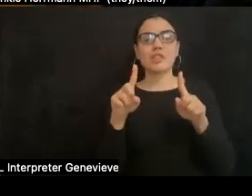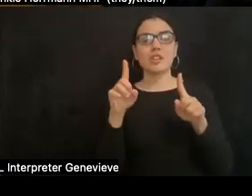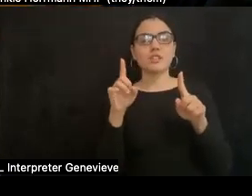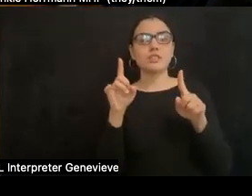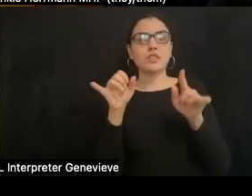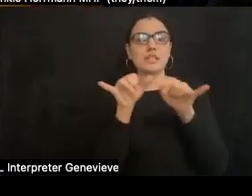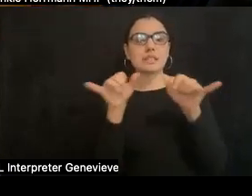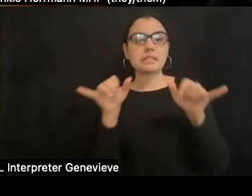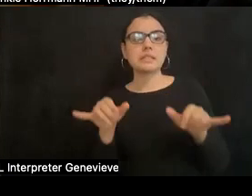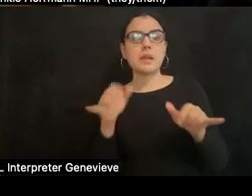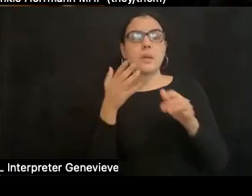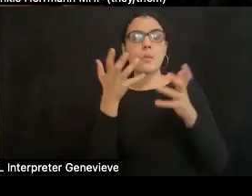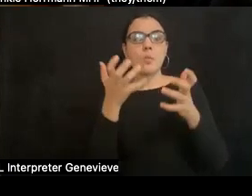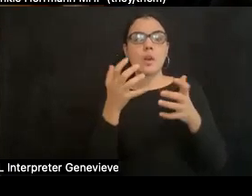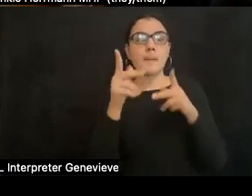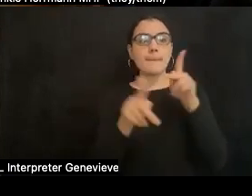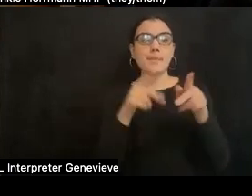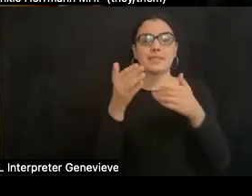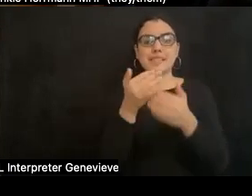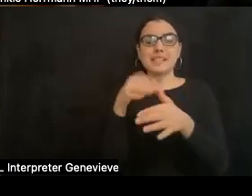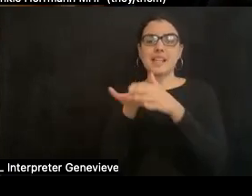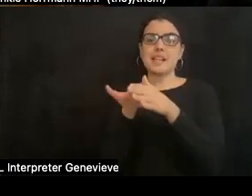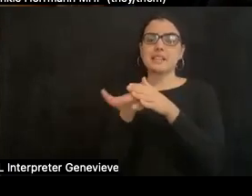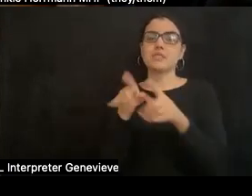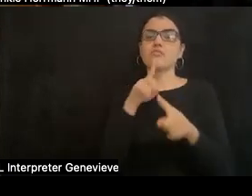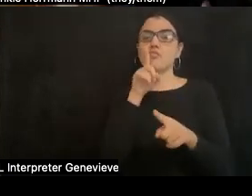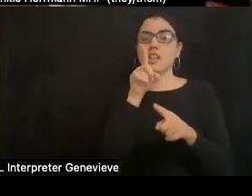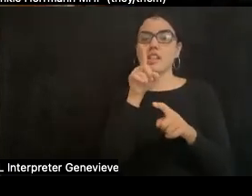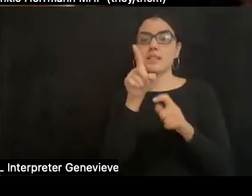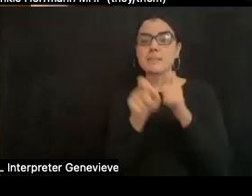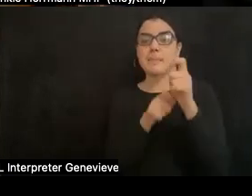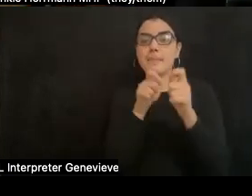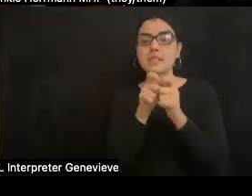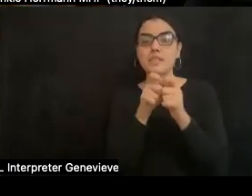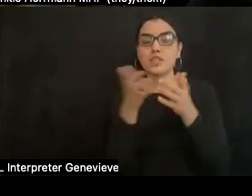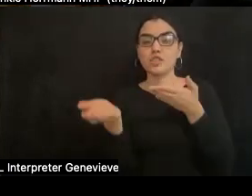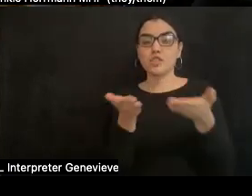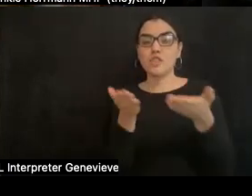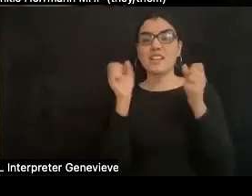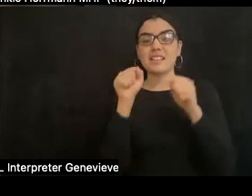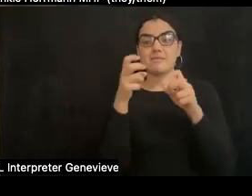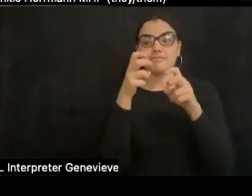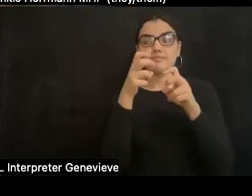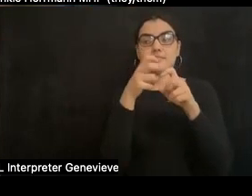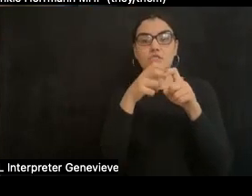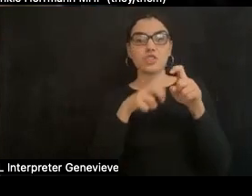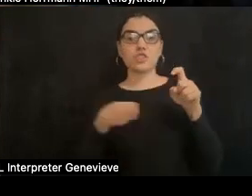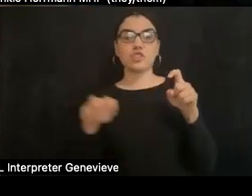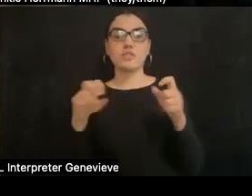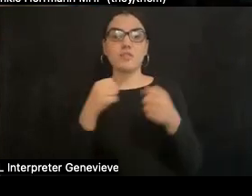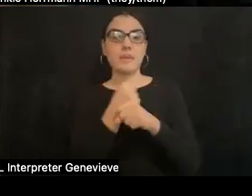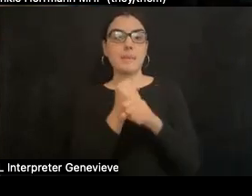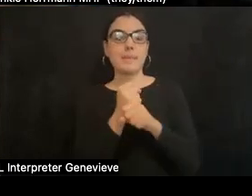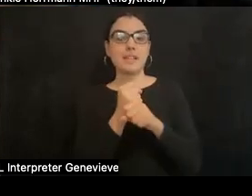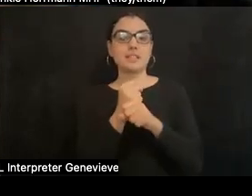access. So the core services are the ones that they were able to shift out of that framework to make it easier. And the ones